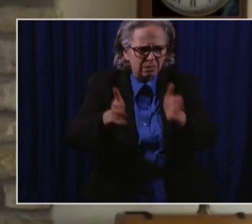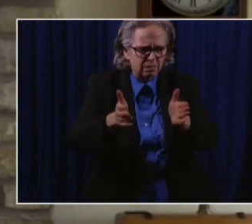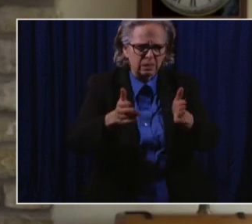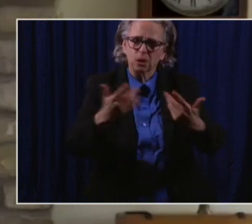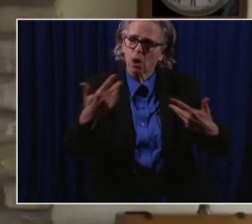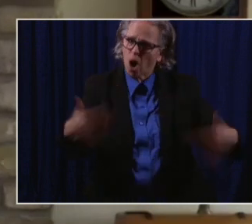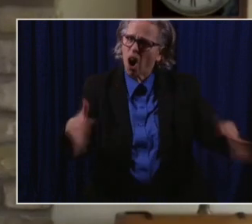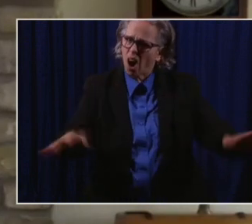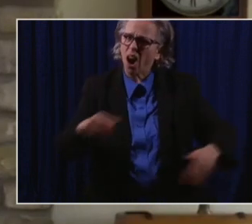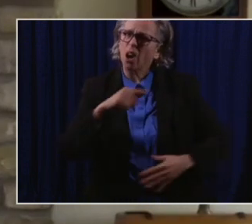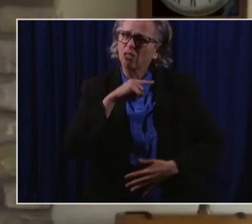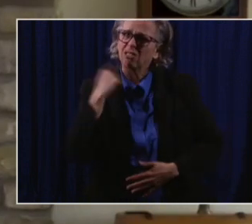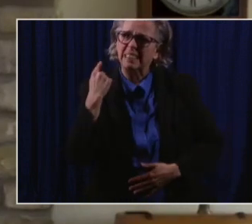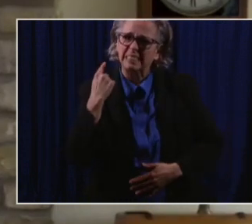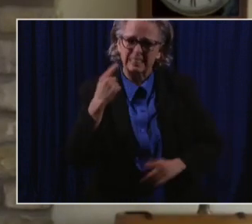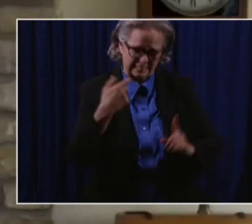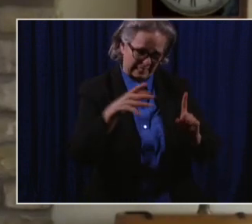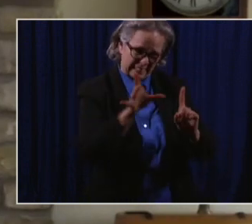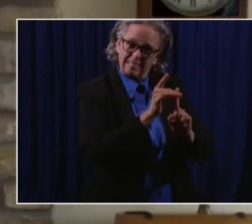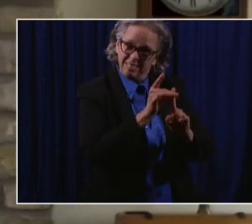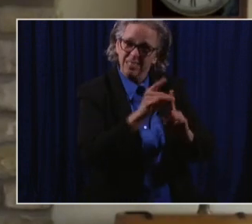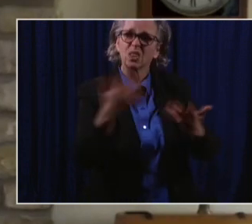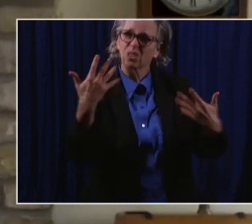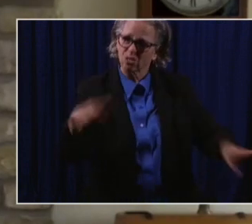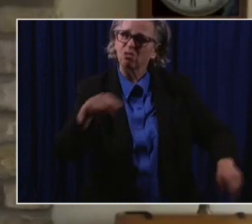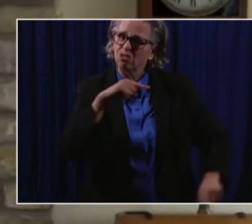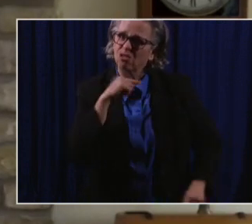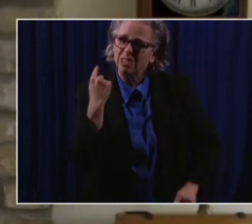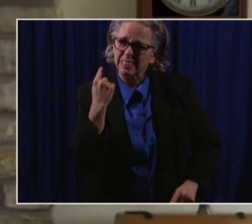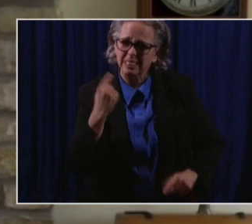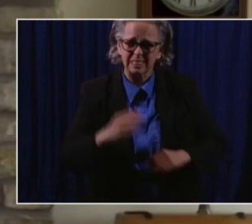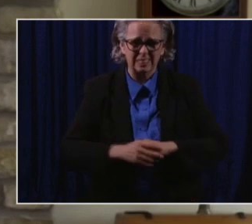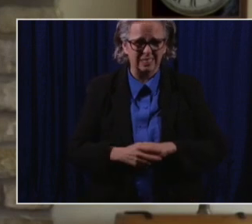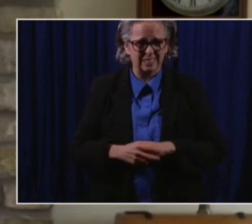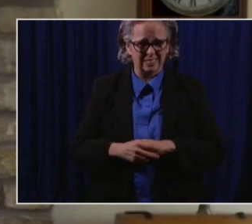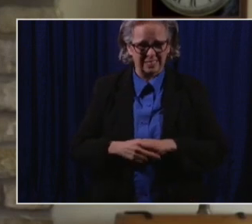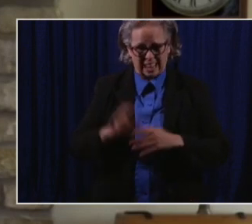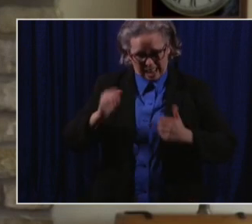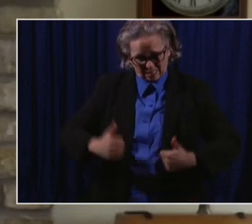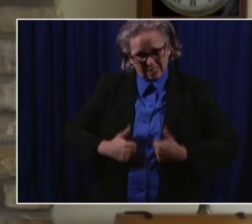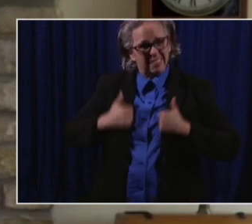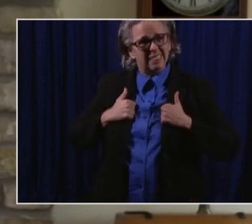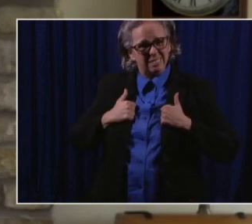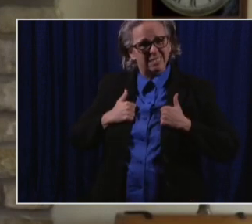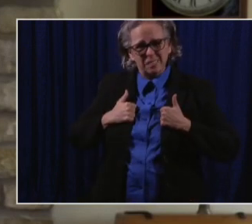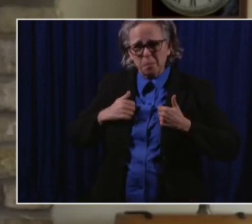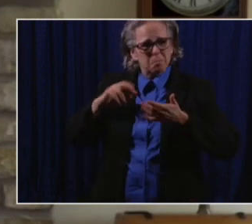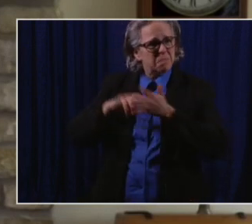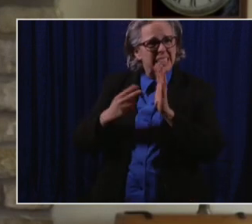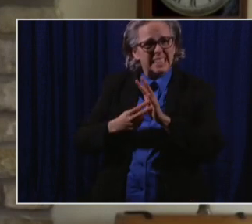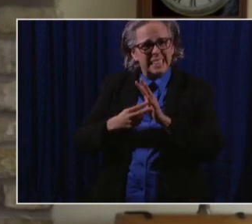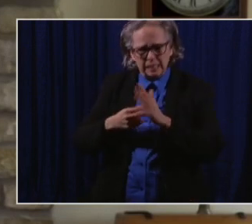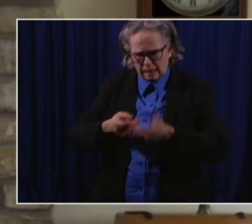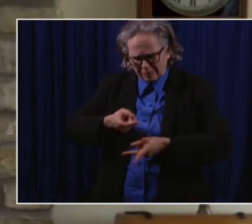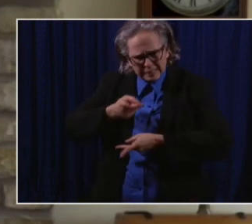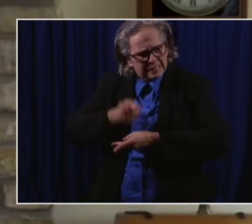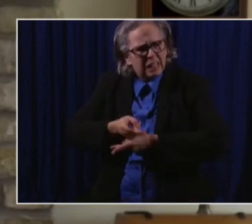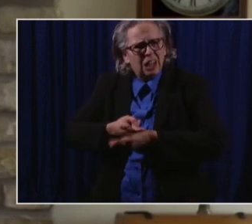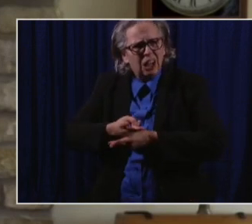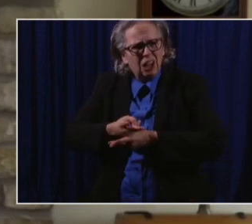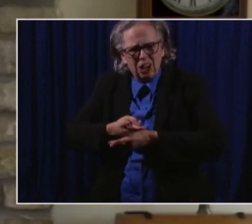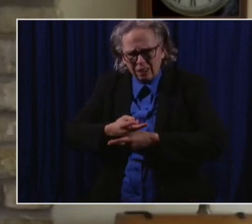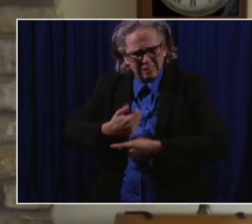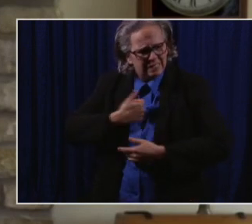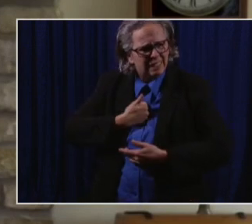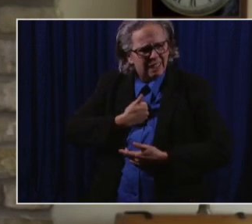necessary precautionary measures we all need to take to help keep our economy open, keep it open, and